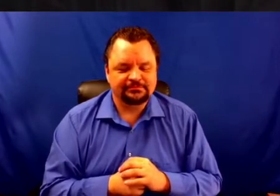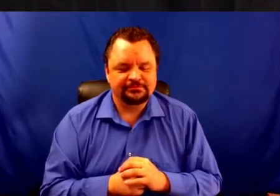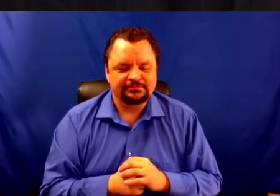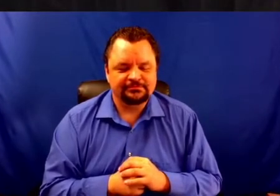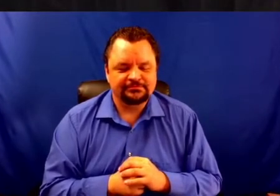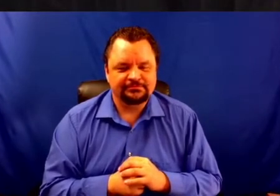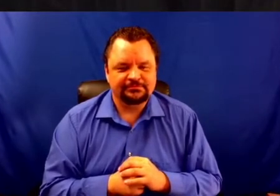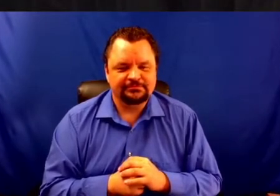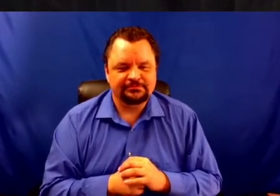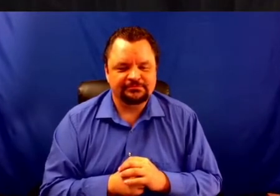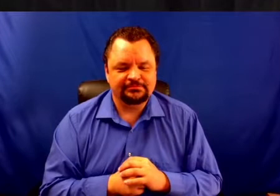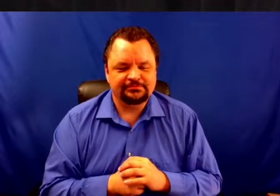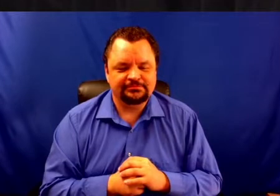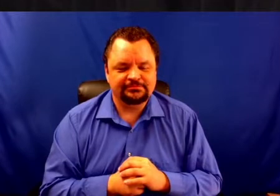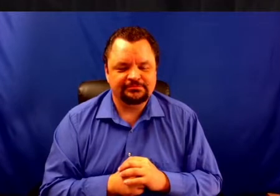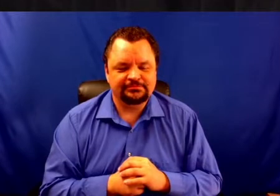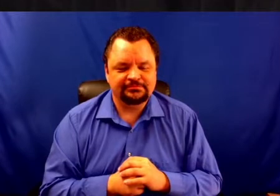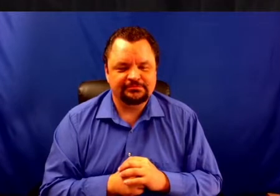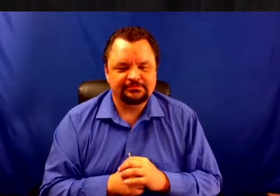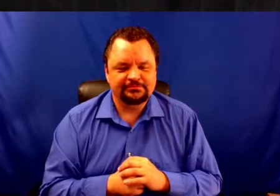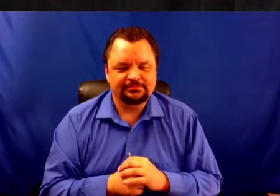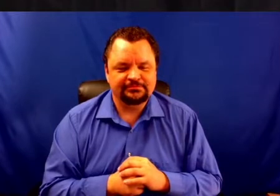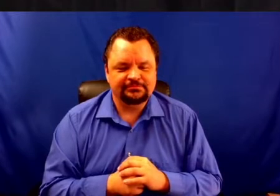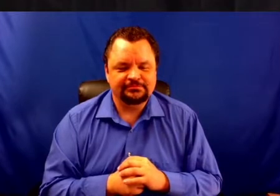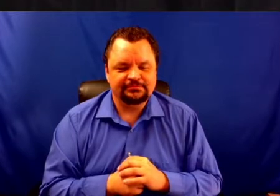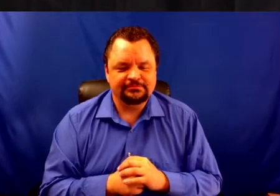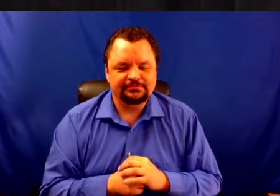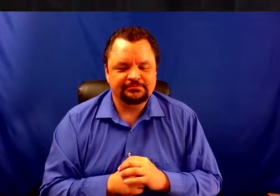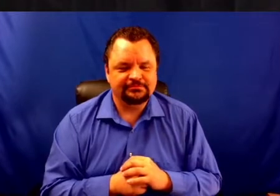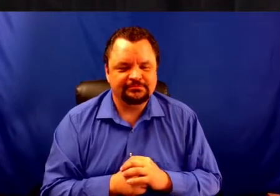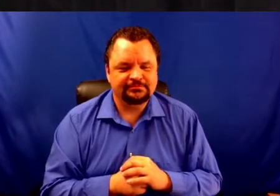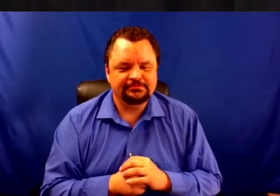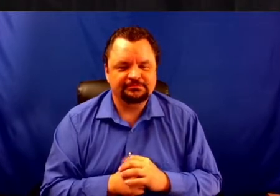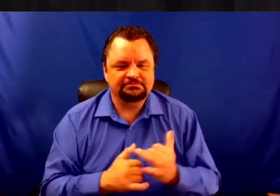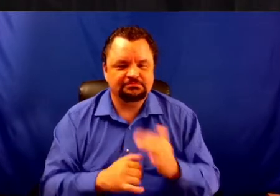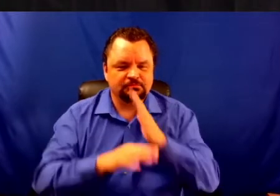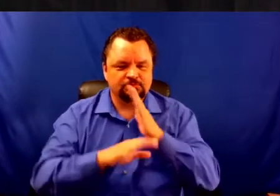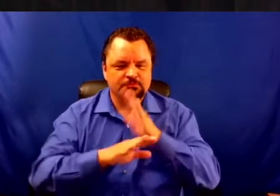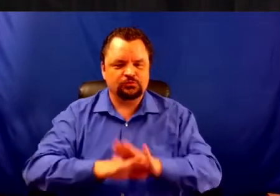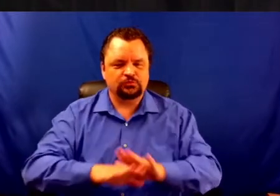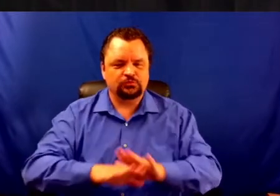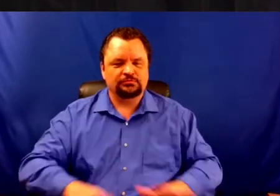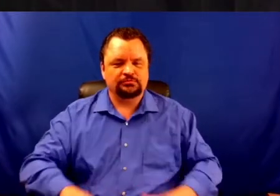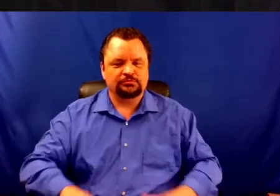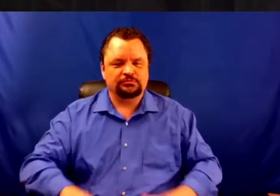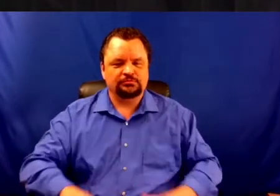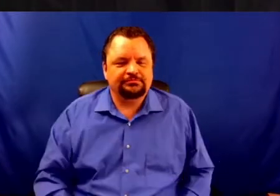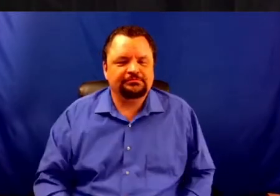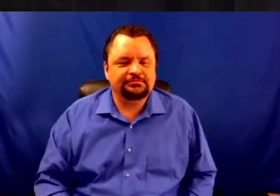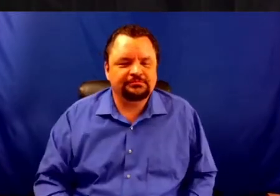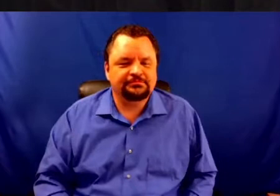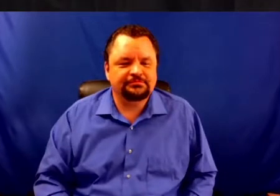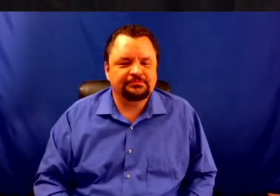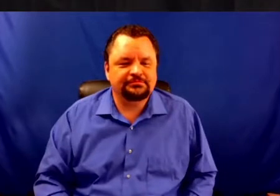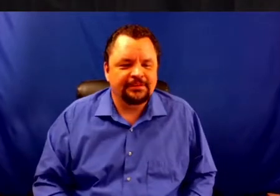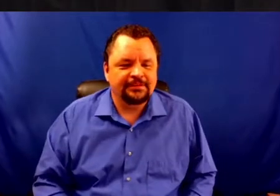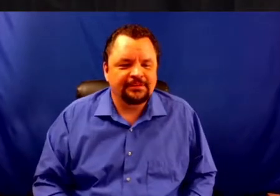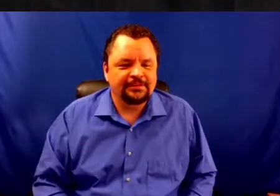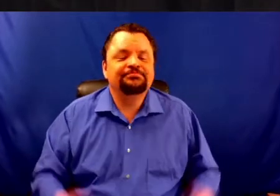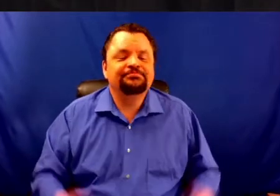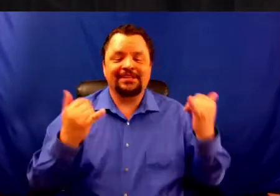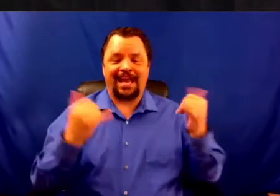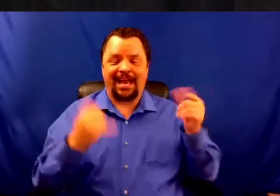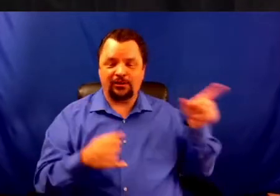Okay. No, you're fine. No, ¿Por qué no. no? Today it's all about you, Letty. Yeah, we'll take a picture